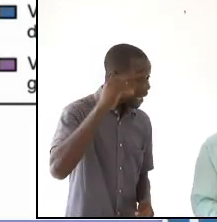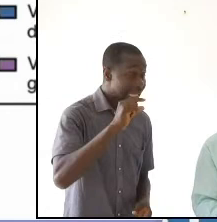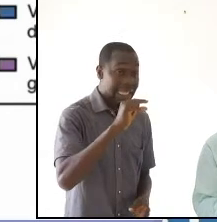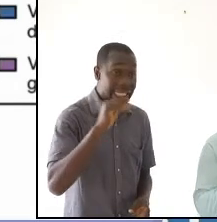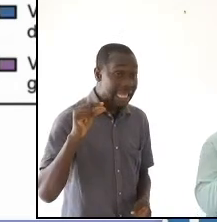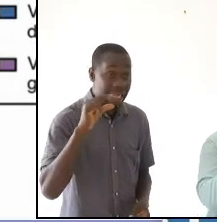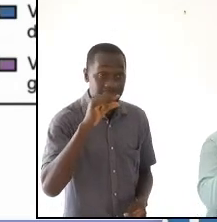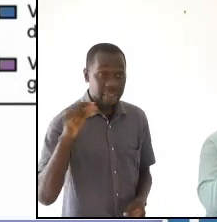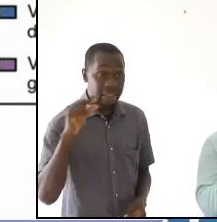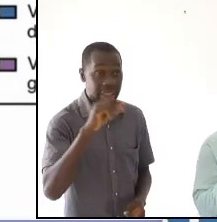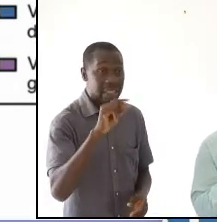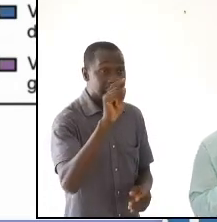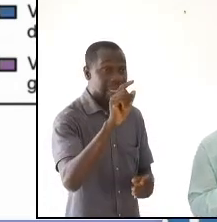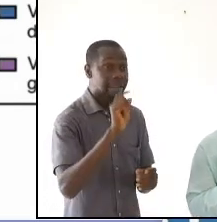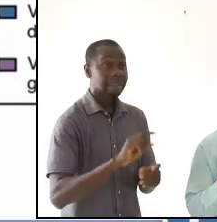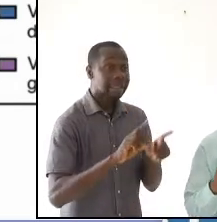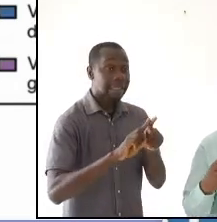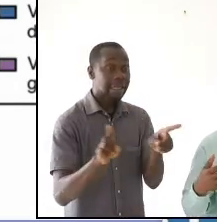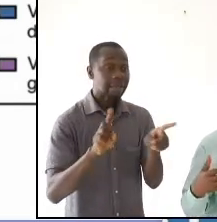of the